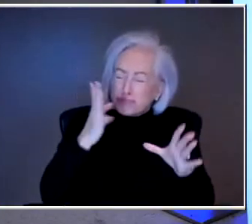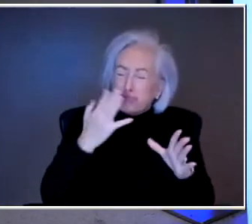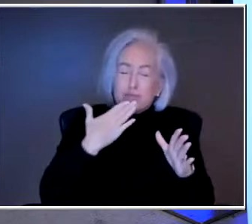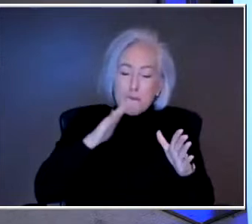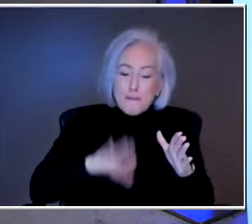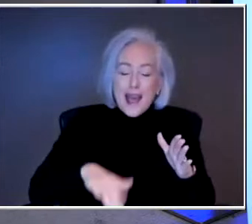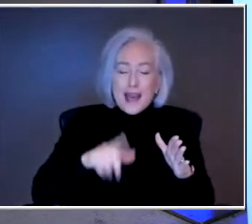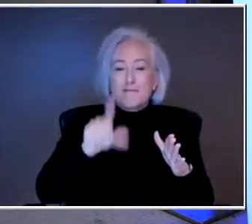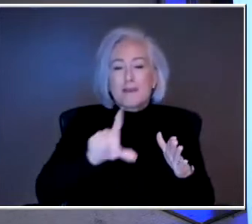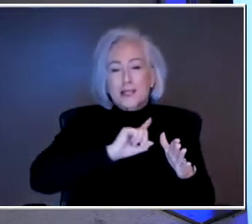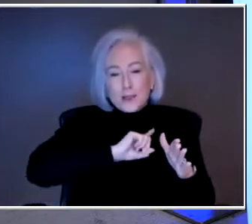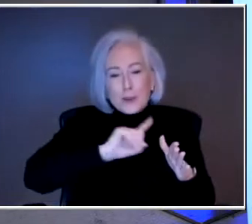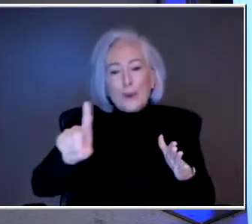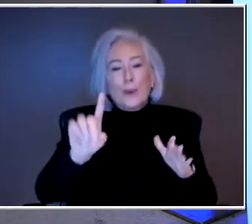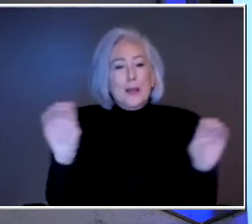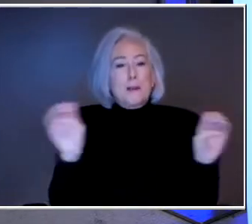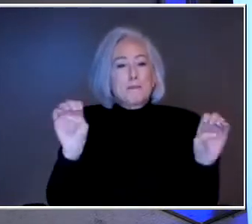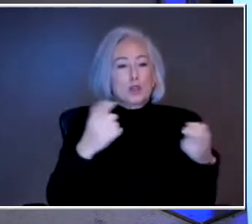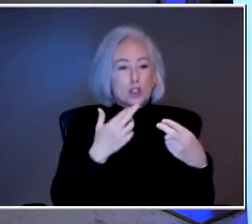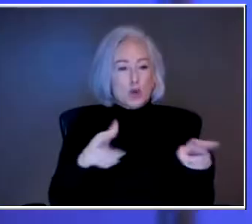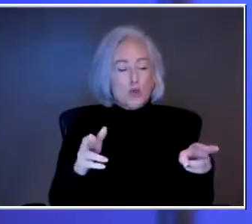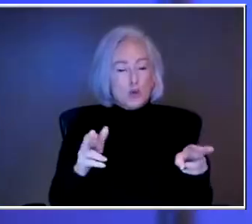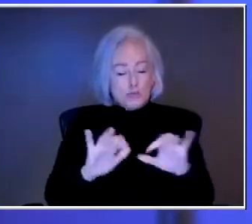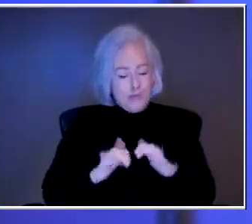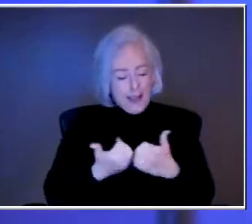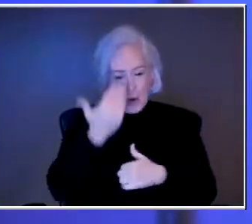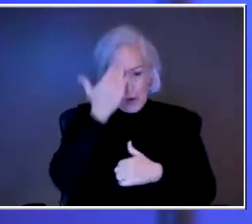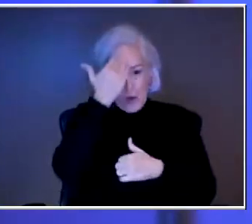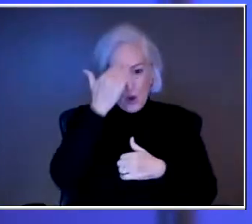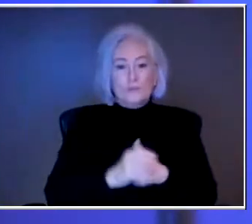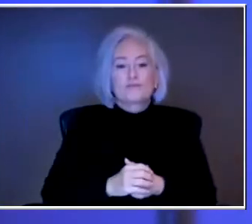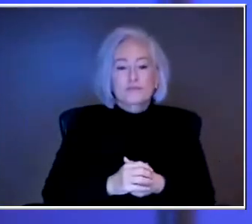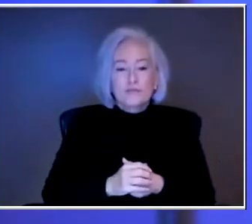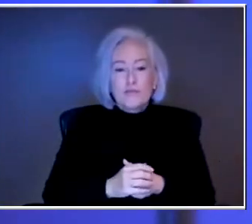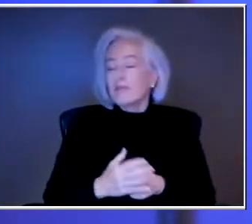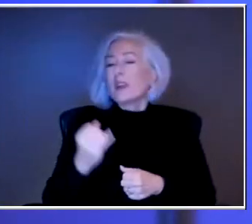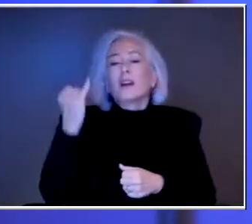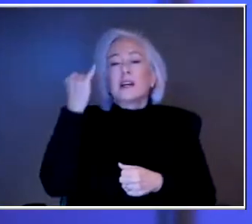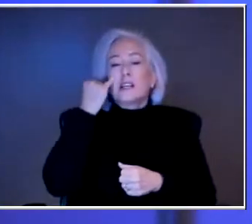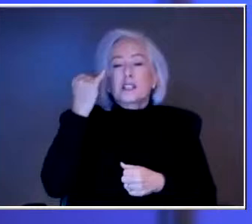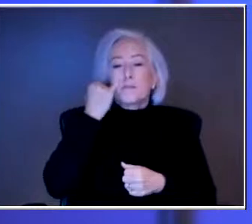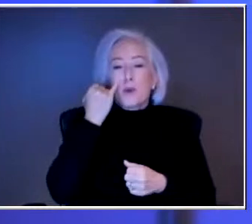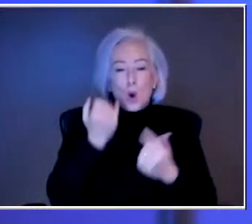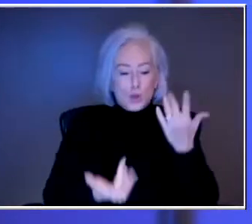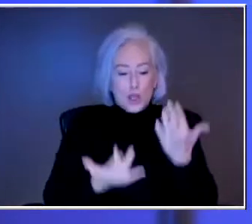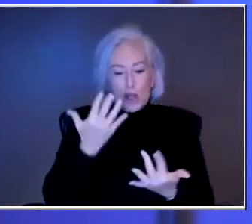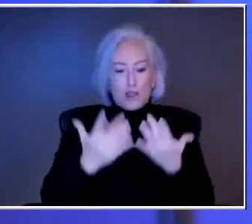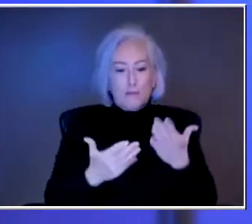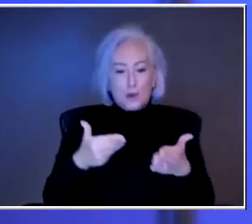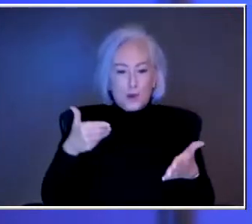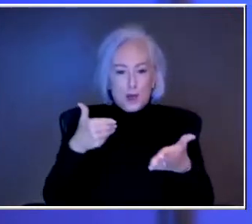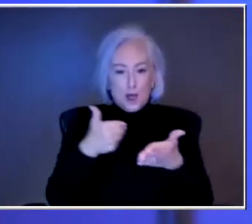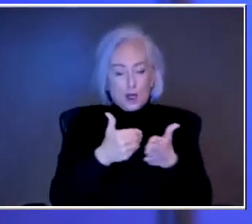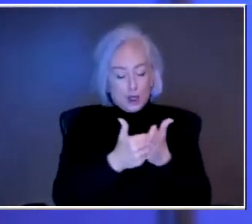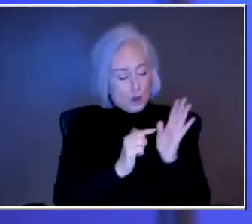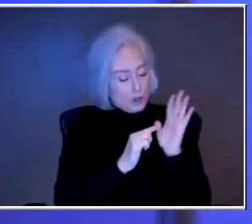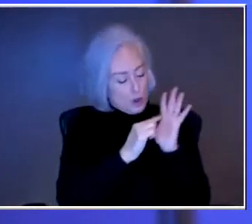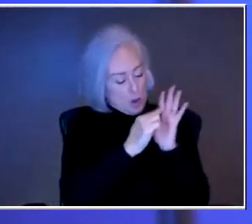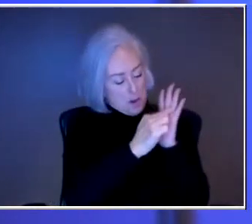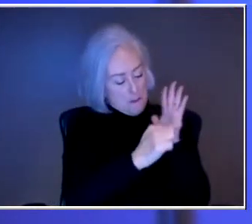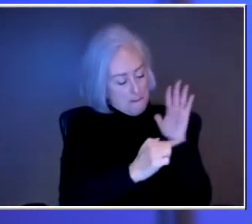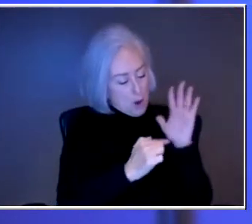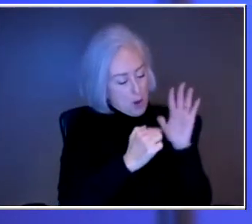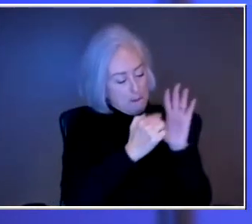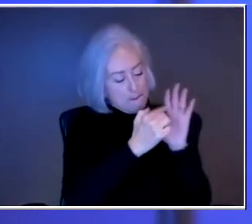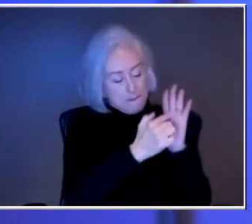good question. So if someone has a burn that's about the size of their palm, so like my own palm, you probably need